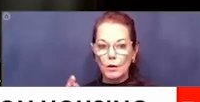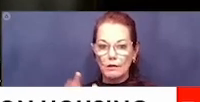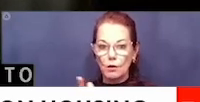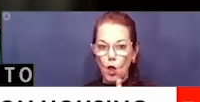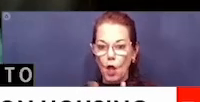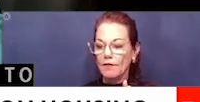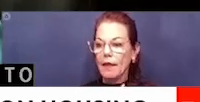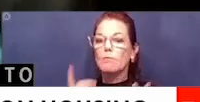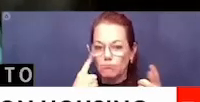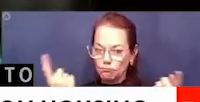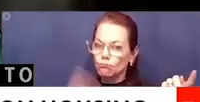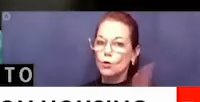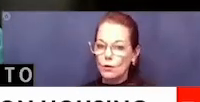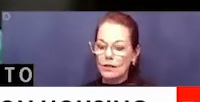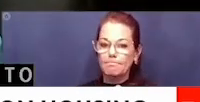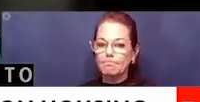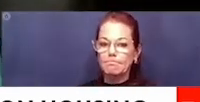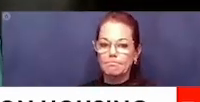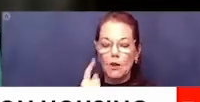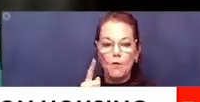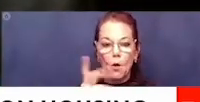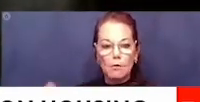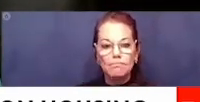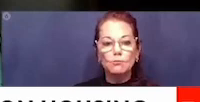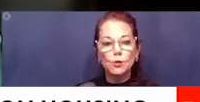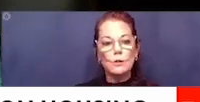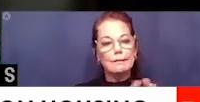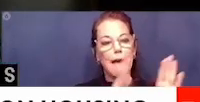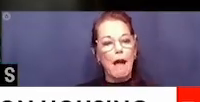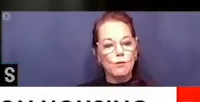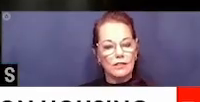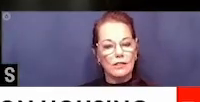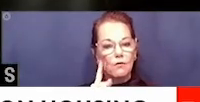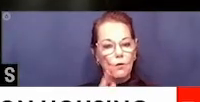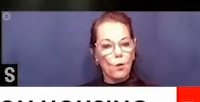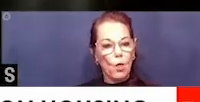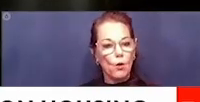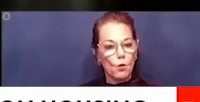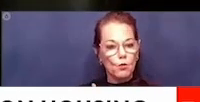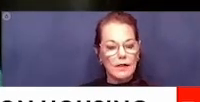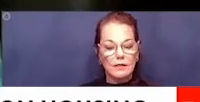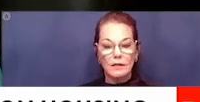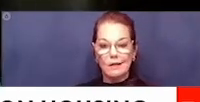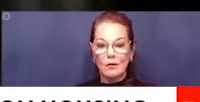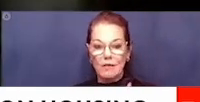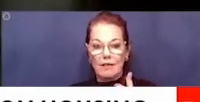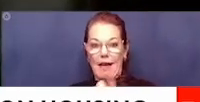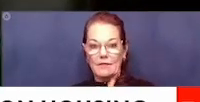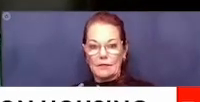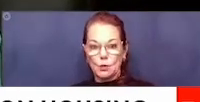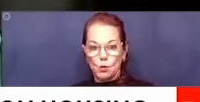to boost the supply of year-round housing for residents. Local advocacy groups have stepped up to provide